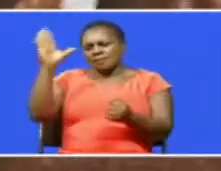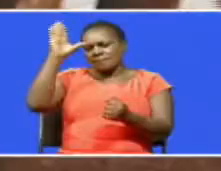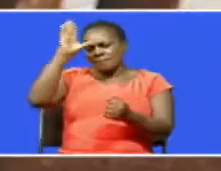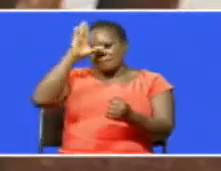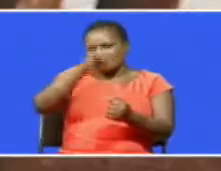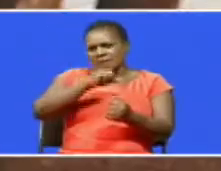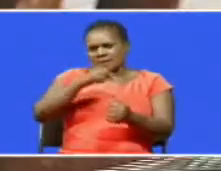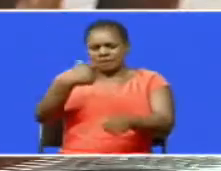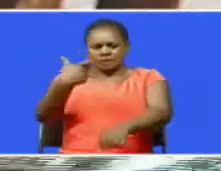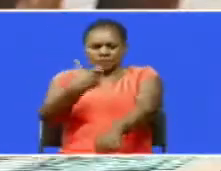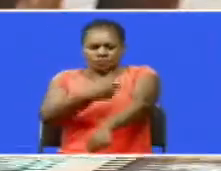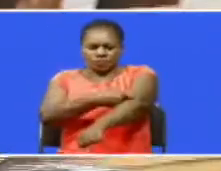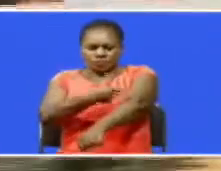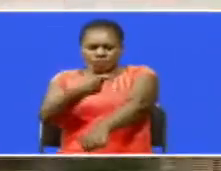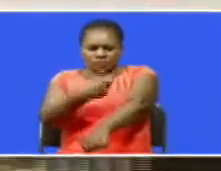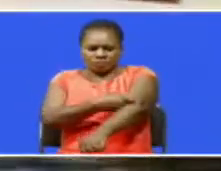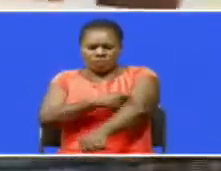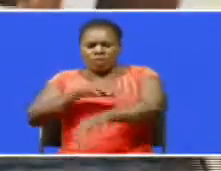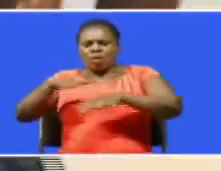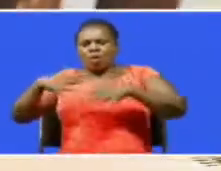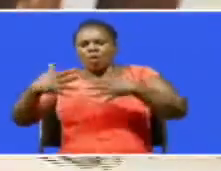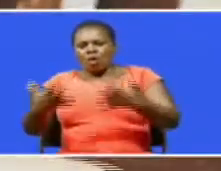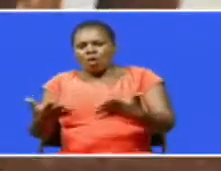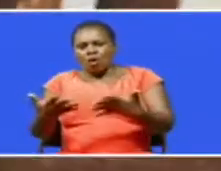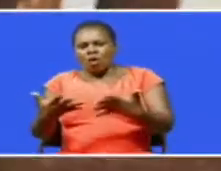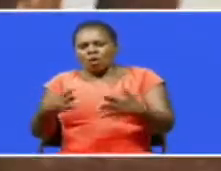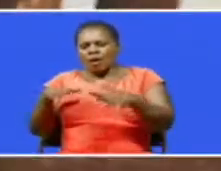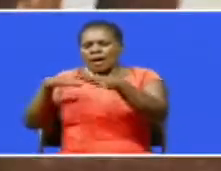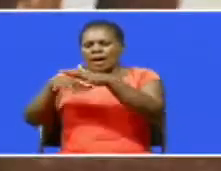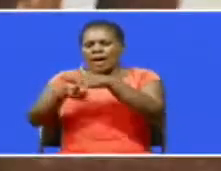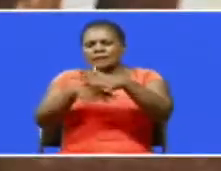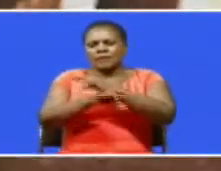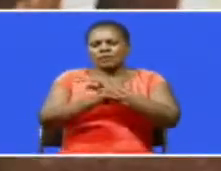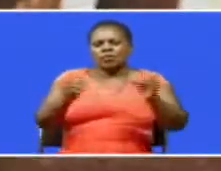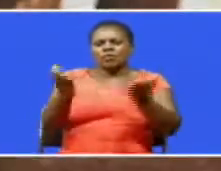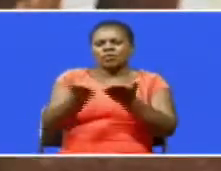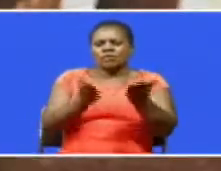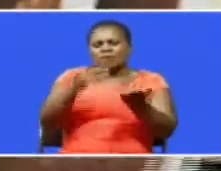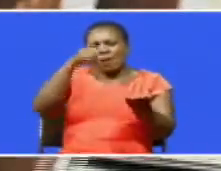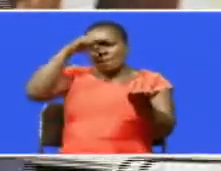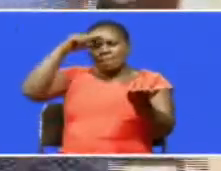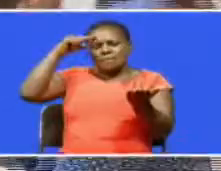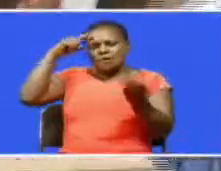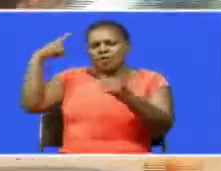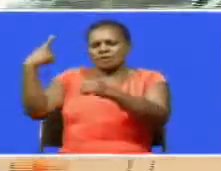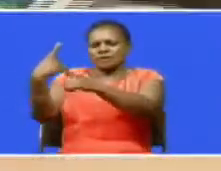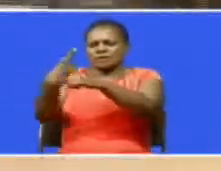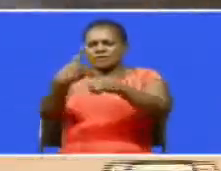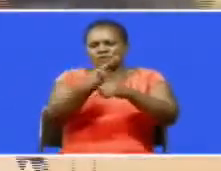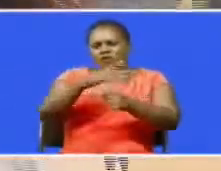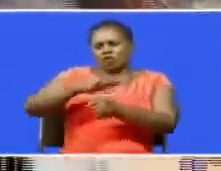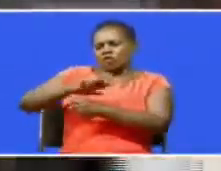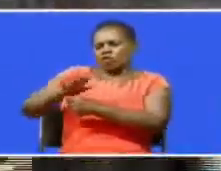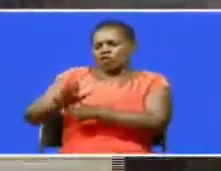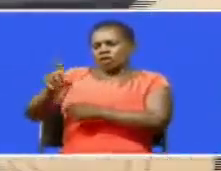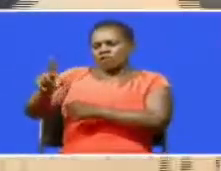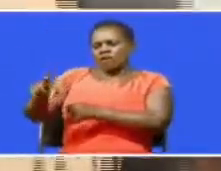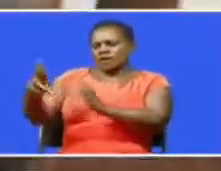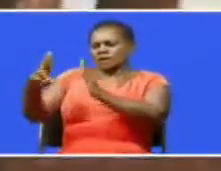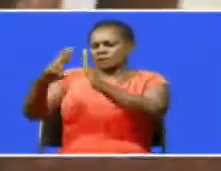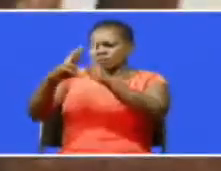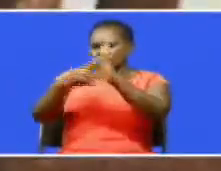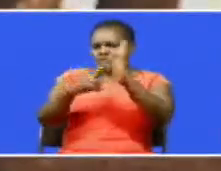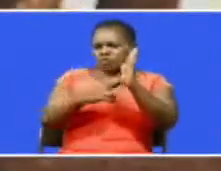their routine immunizations or were unable to access these services due to the various COVID-19